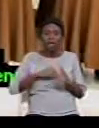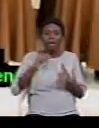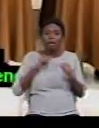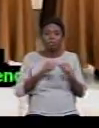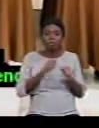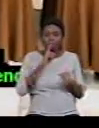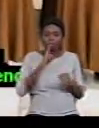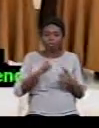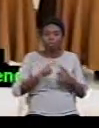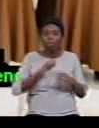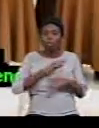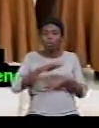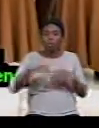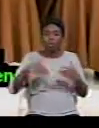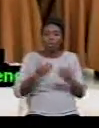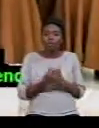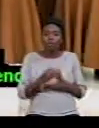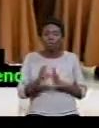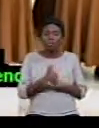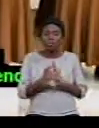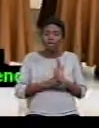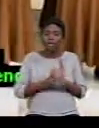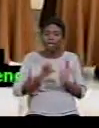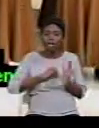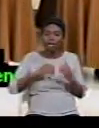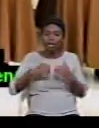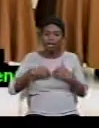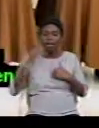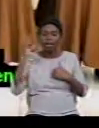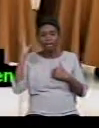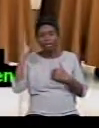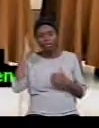stand true to all the rules I've